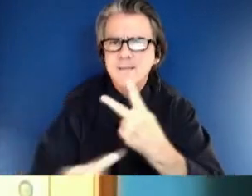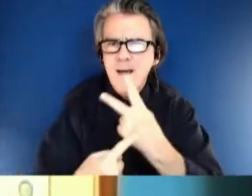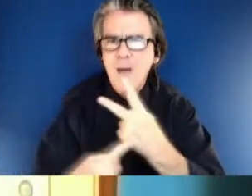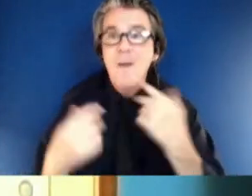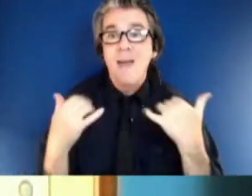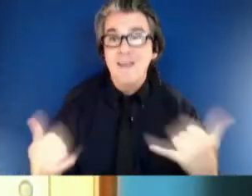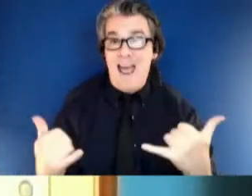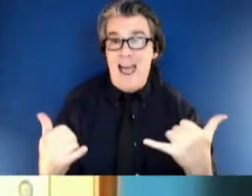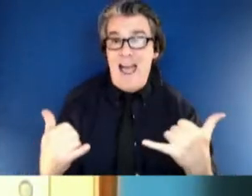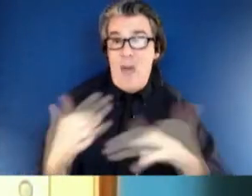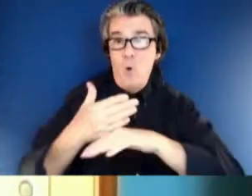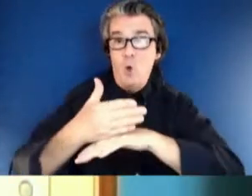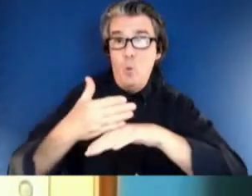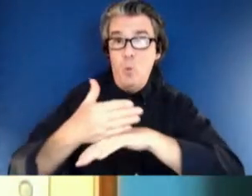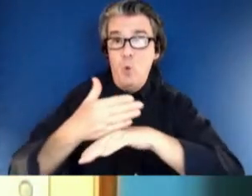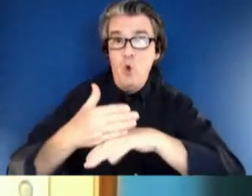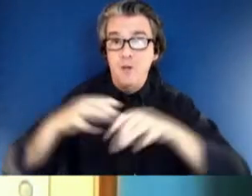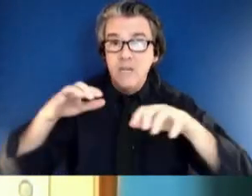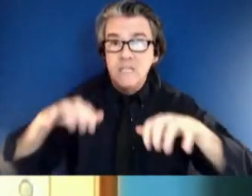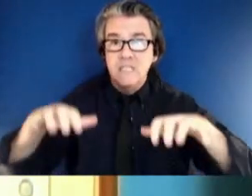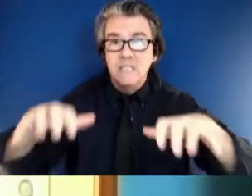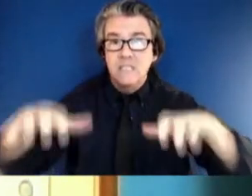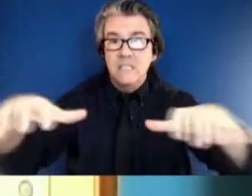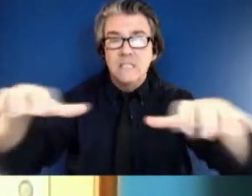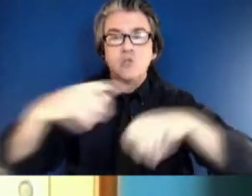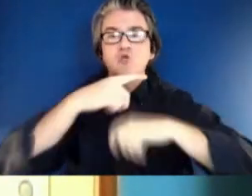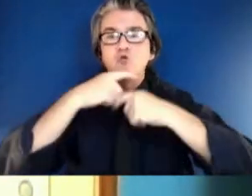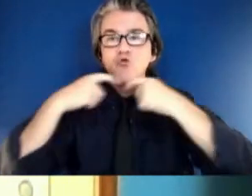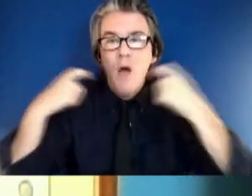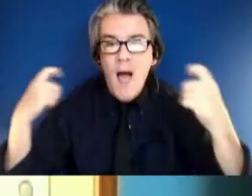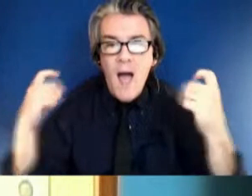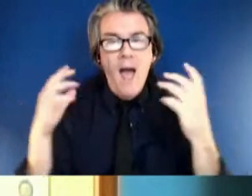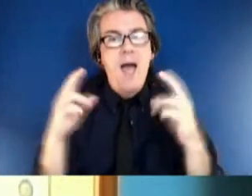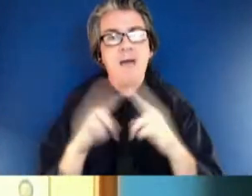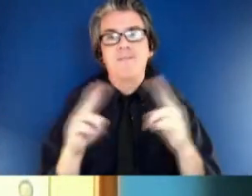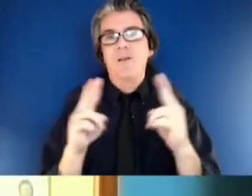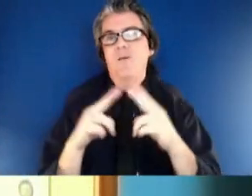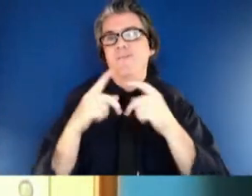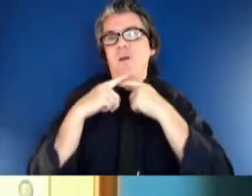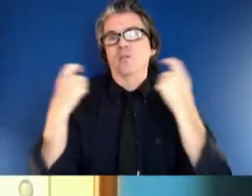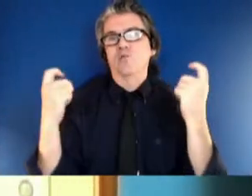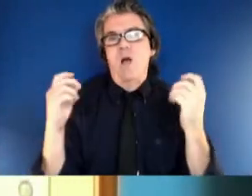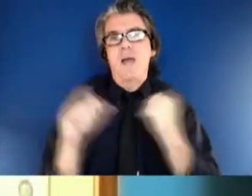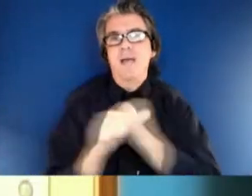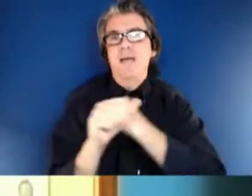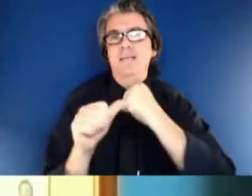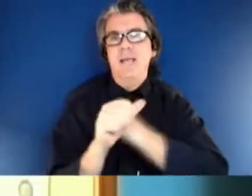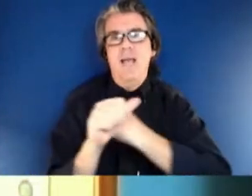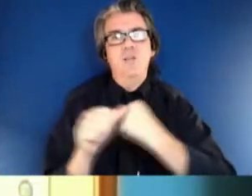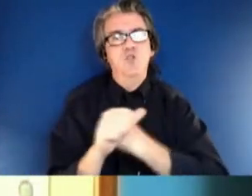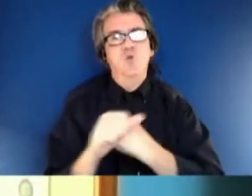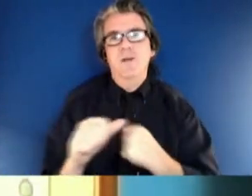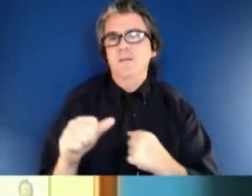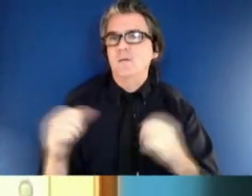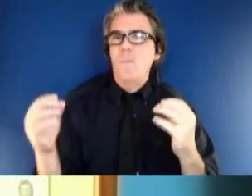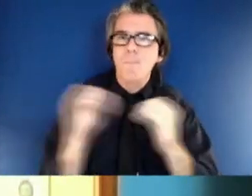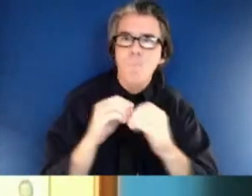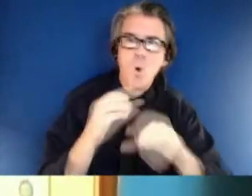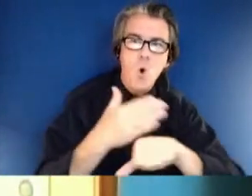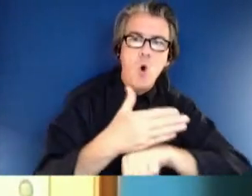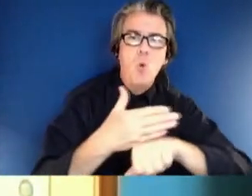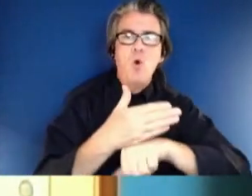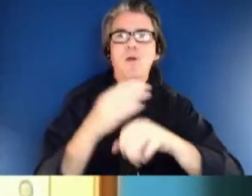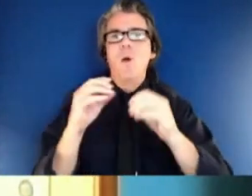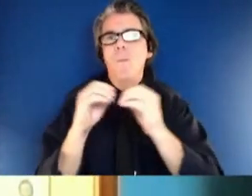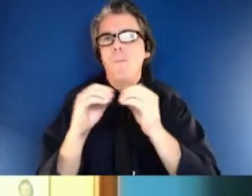are actually much drier, so the our fire potential index and the fire danger is just much higher this year, which is another factor that's